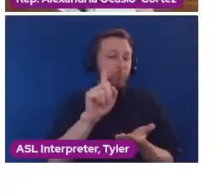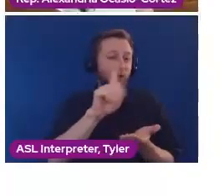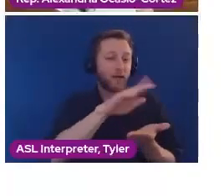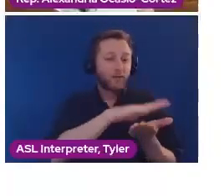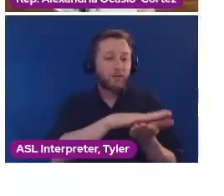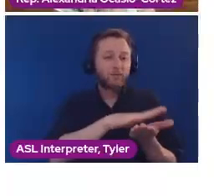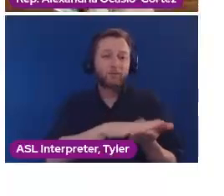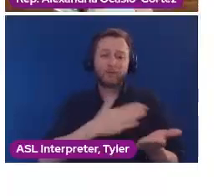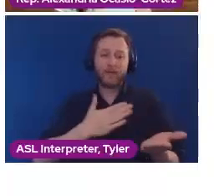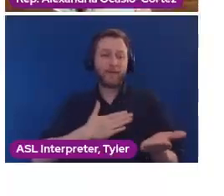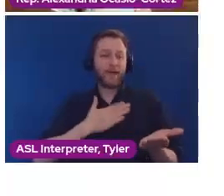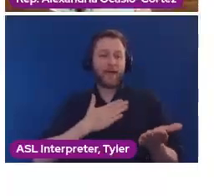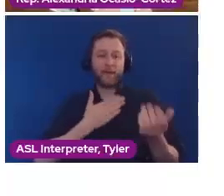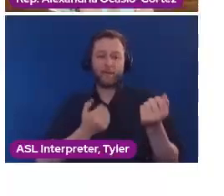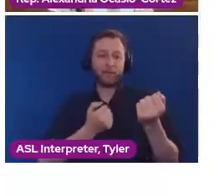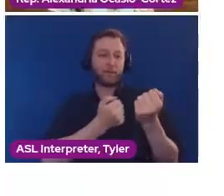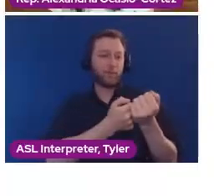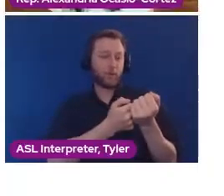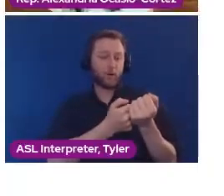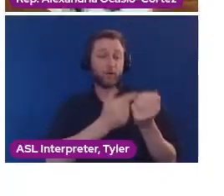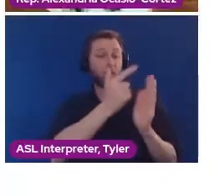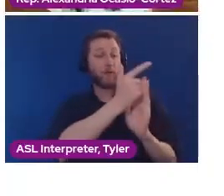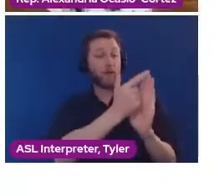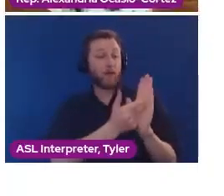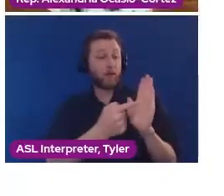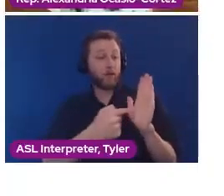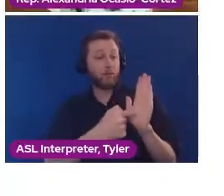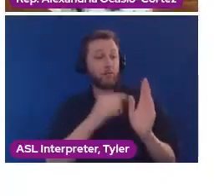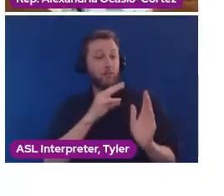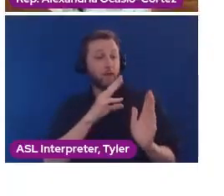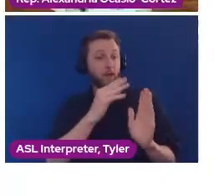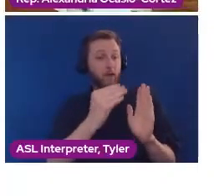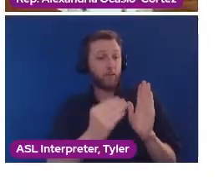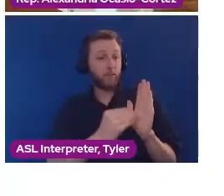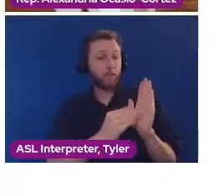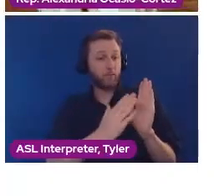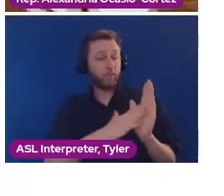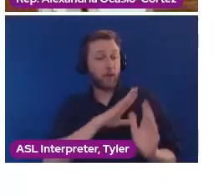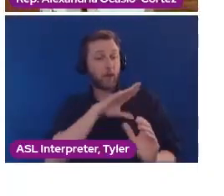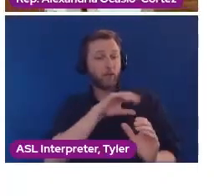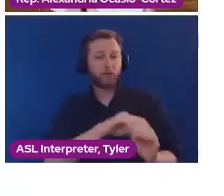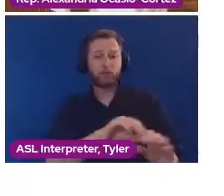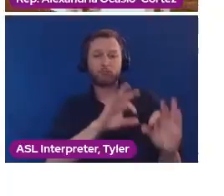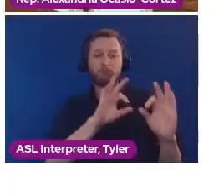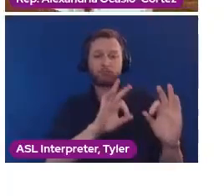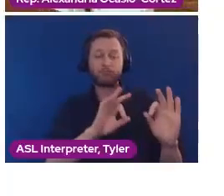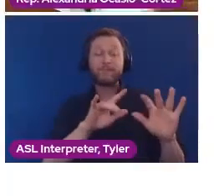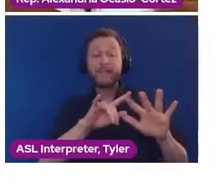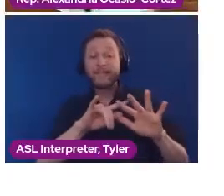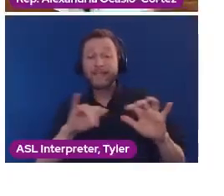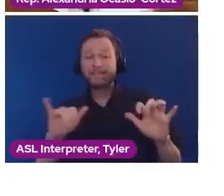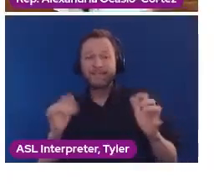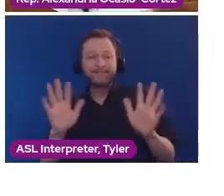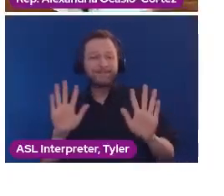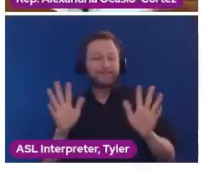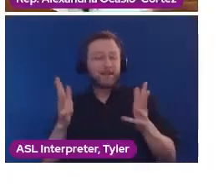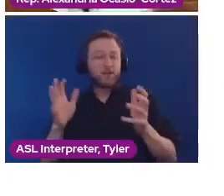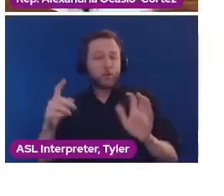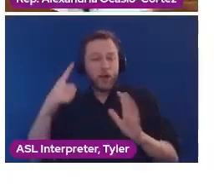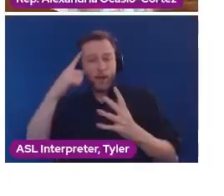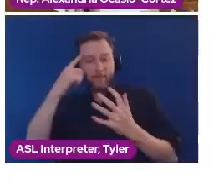am happy to see that that is in this bill. But I also think it's important to note that we shouldn't stigmatize people